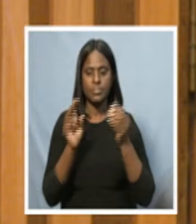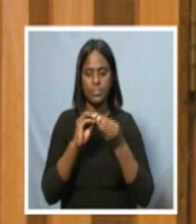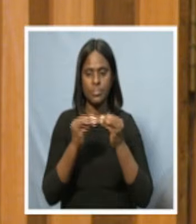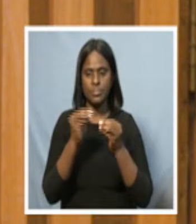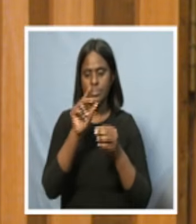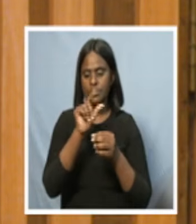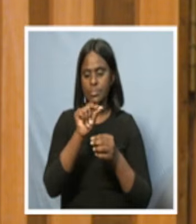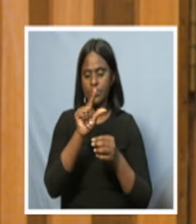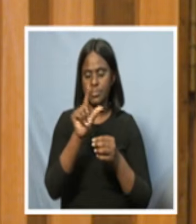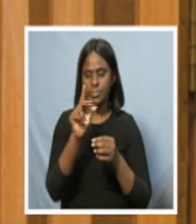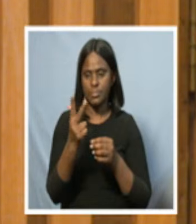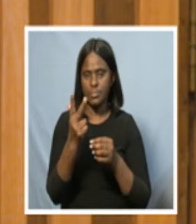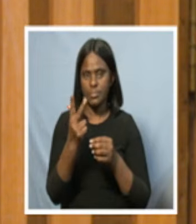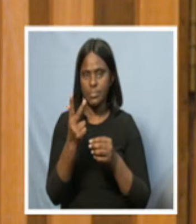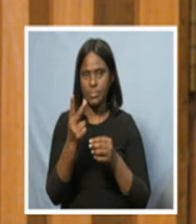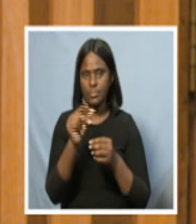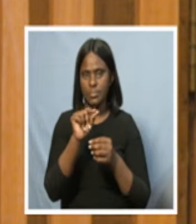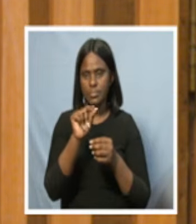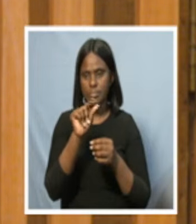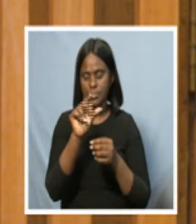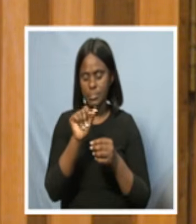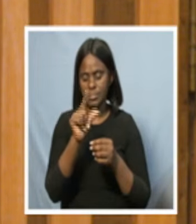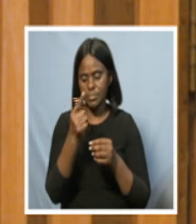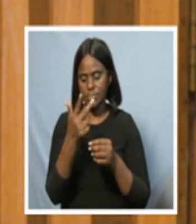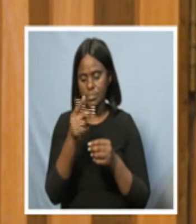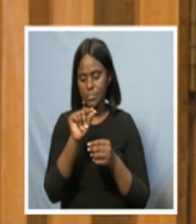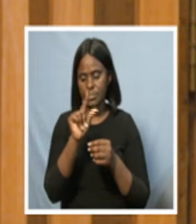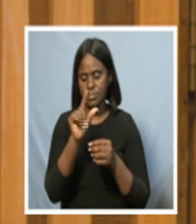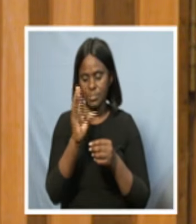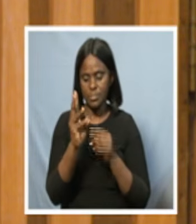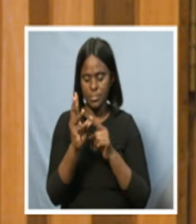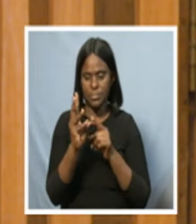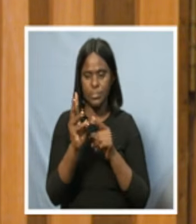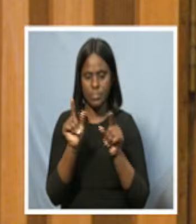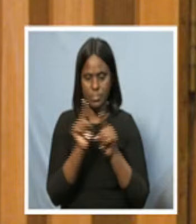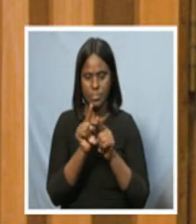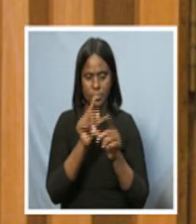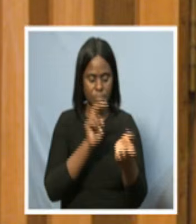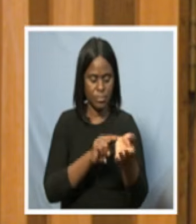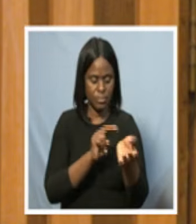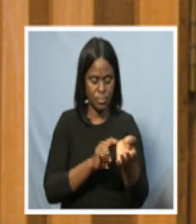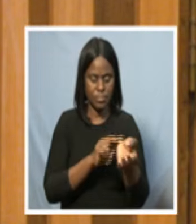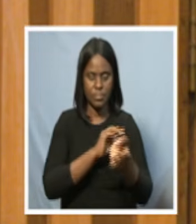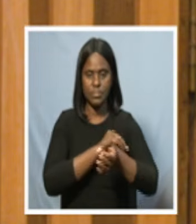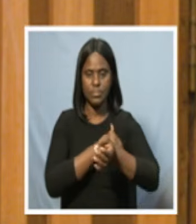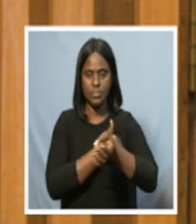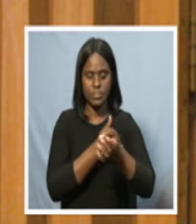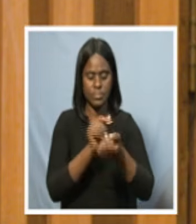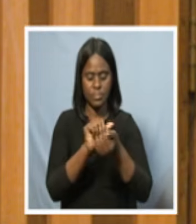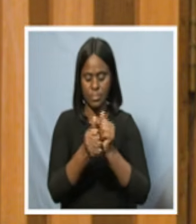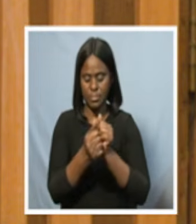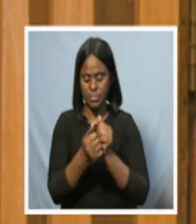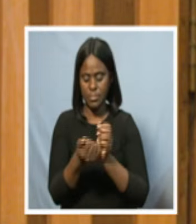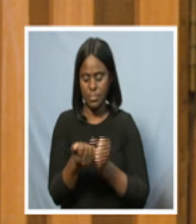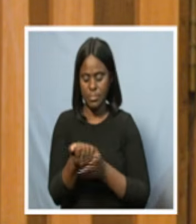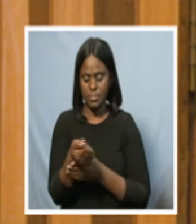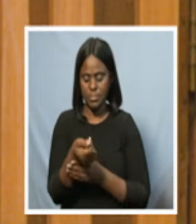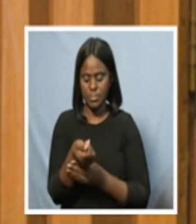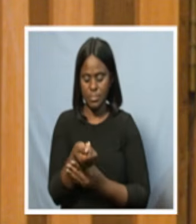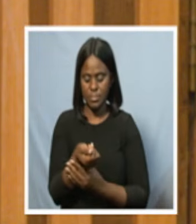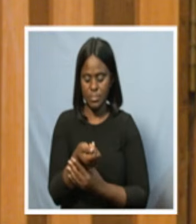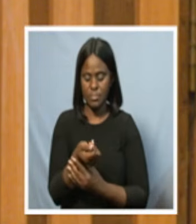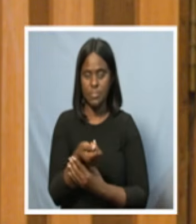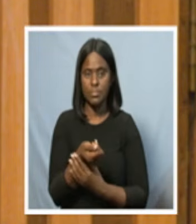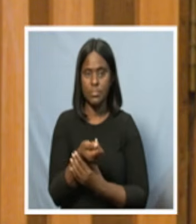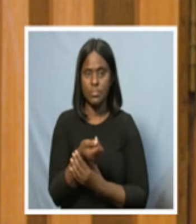number 2023 23 of 2026, and the Nurses and Midwives Amendment Bill National Assembly